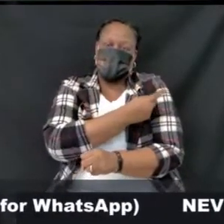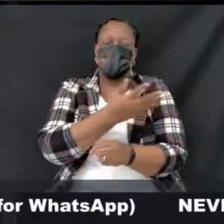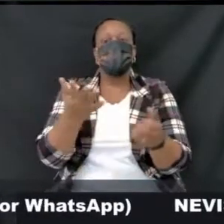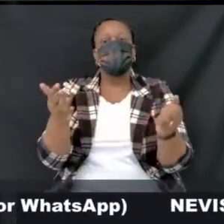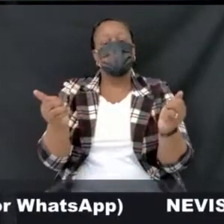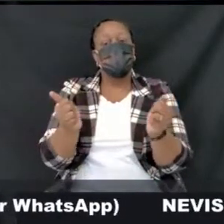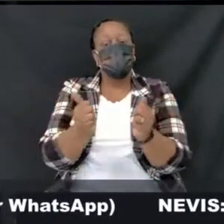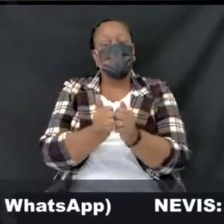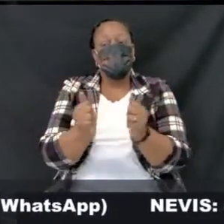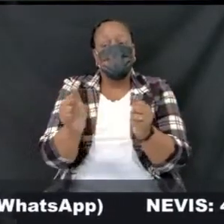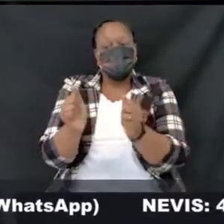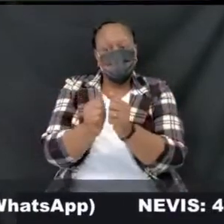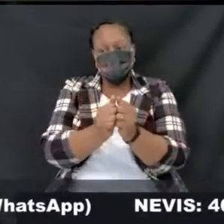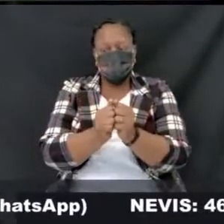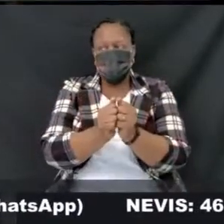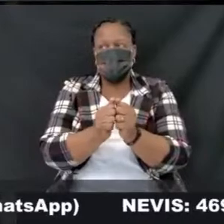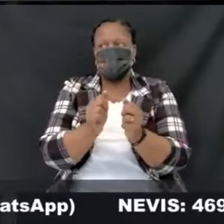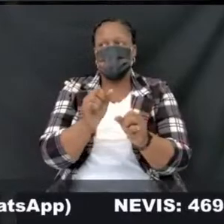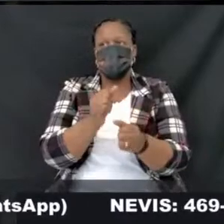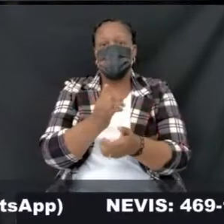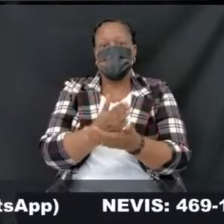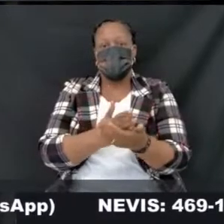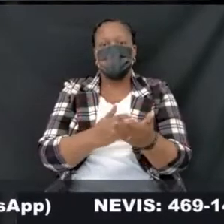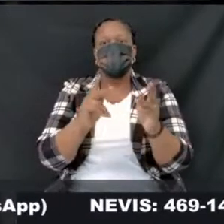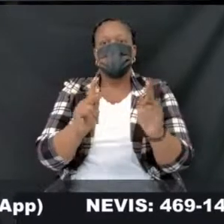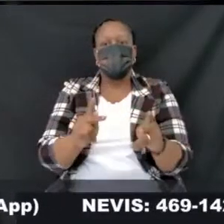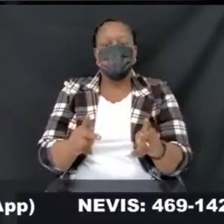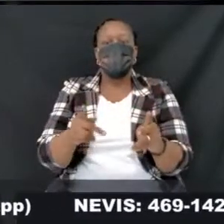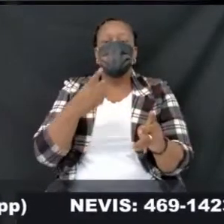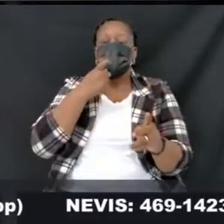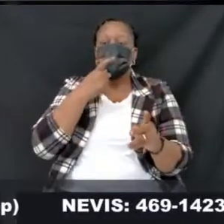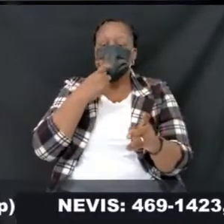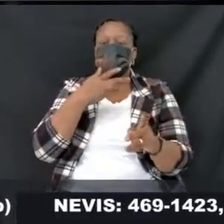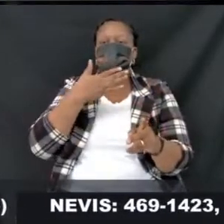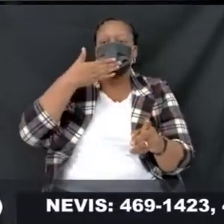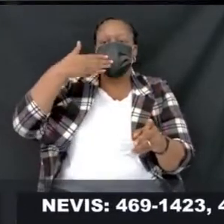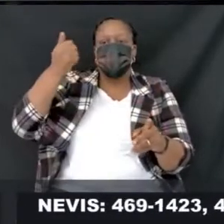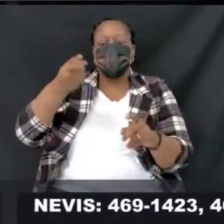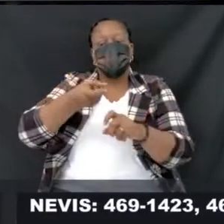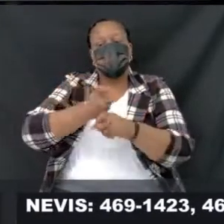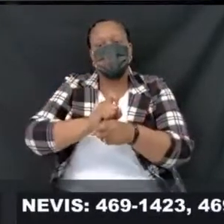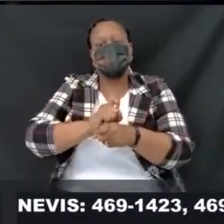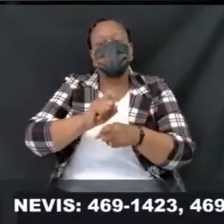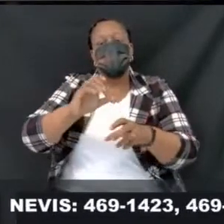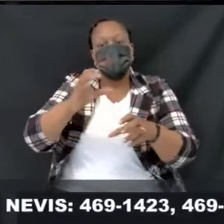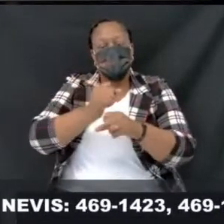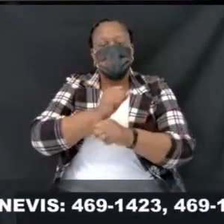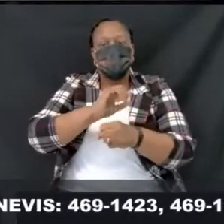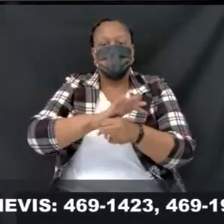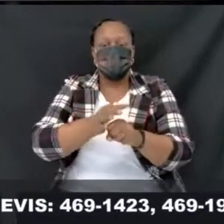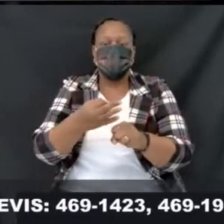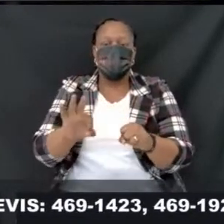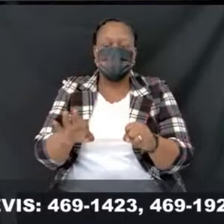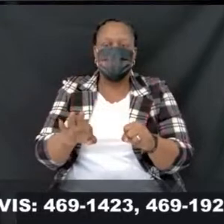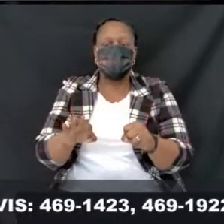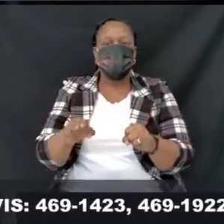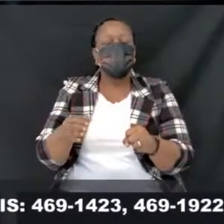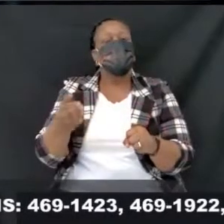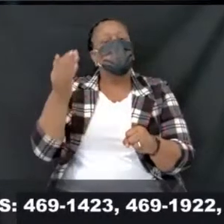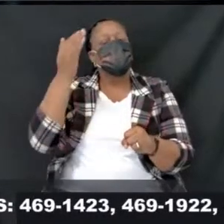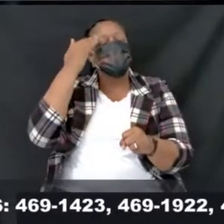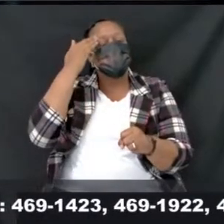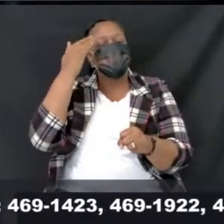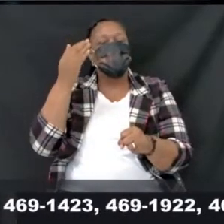with immunity acquired by some from previous infections, that it was highly unlikely that our